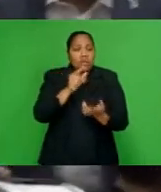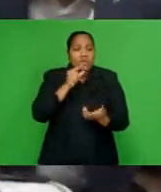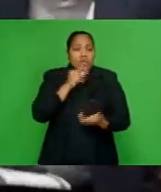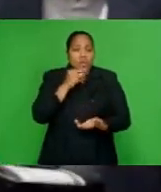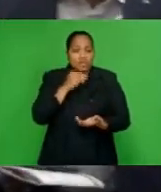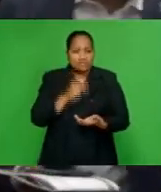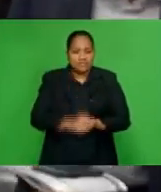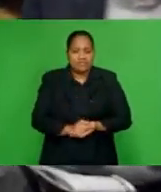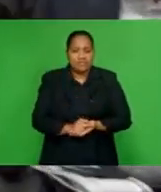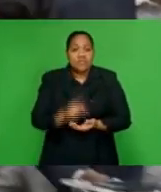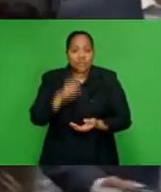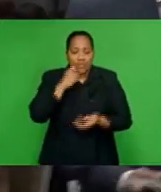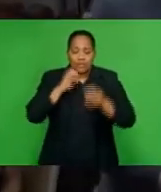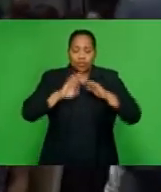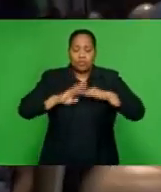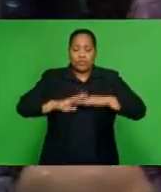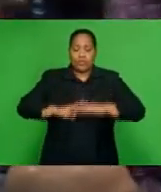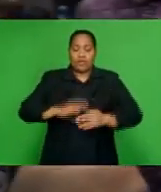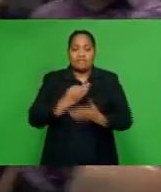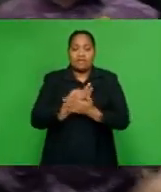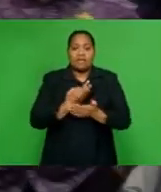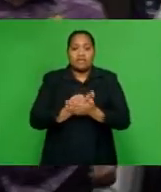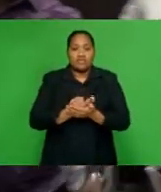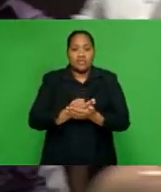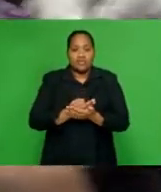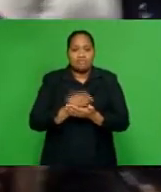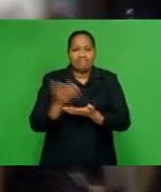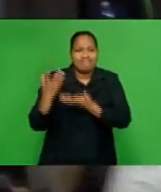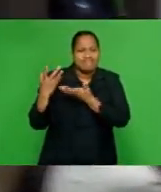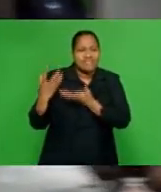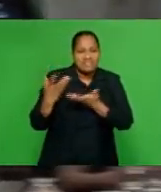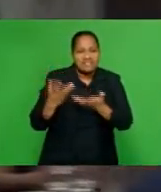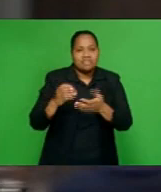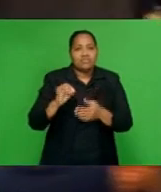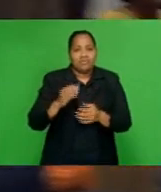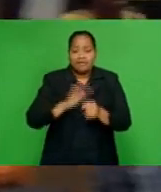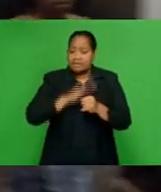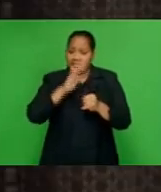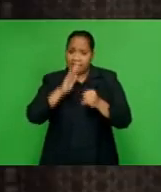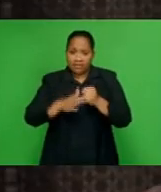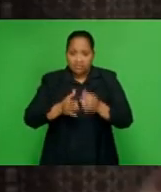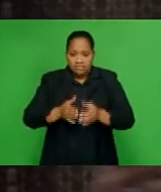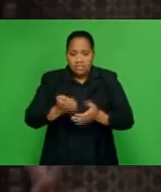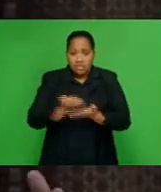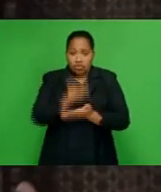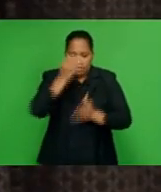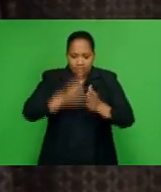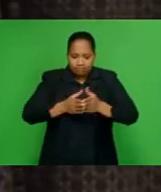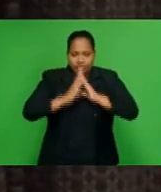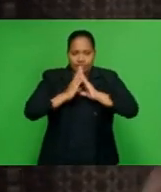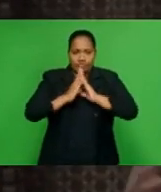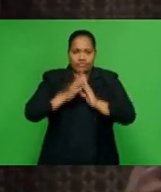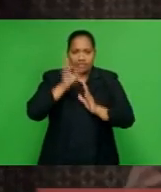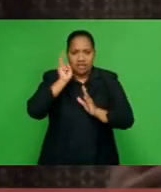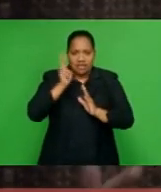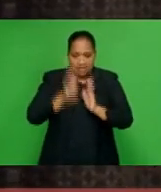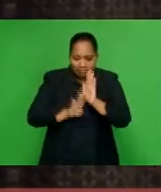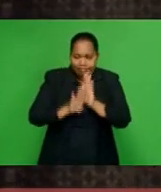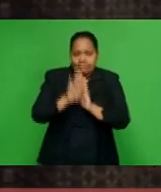the financial burden on enterprises until the Fijian economy makes its recovery. We've got Ministry of Agriculture and Ministry